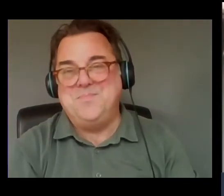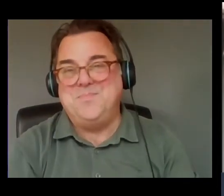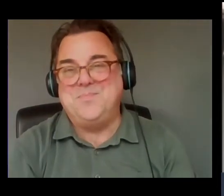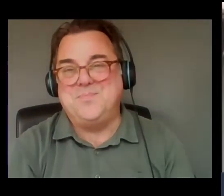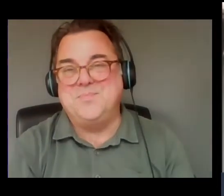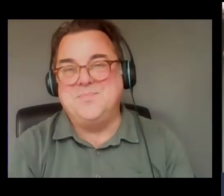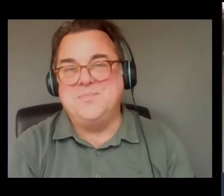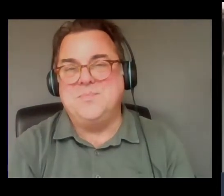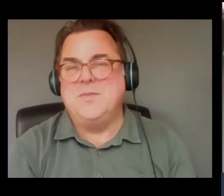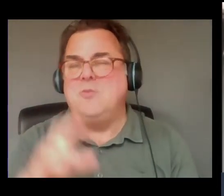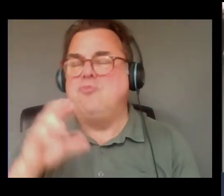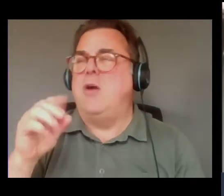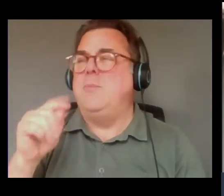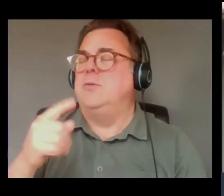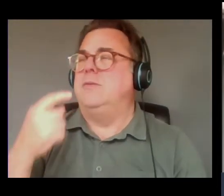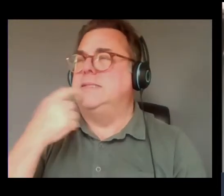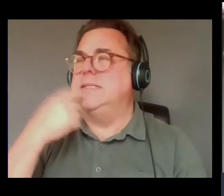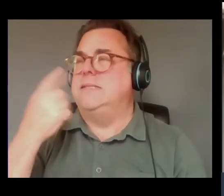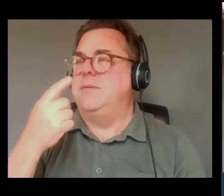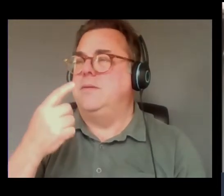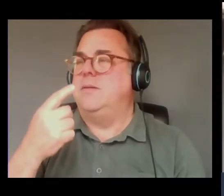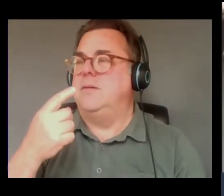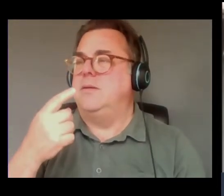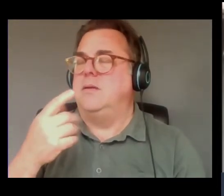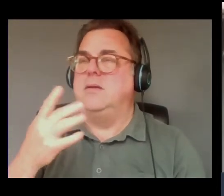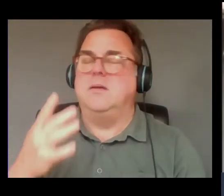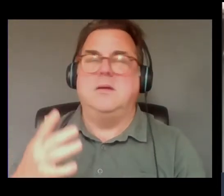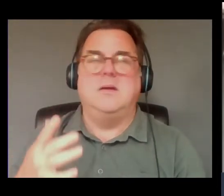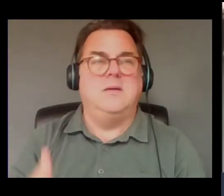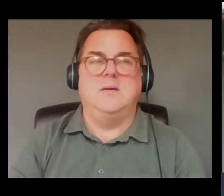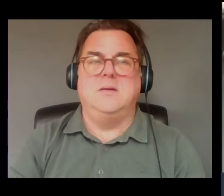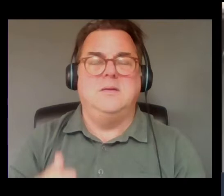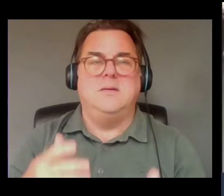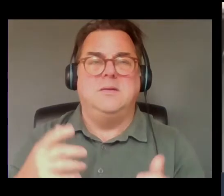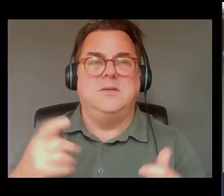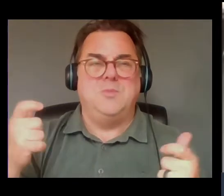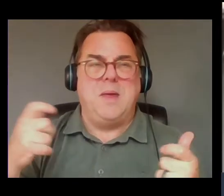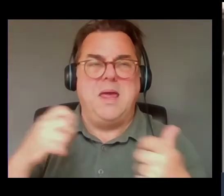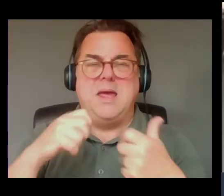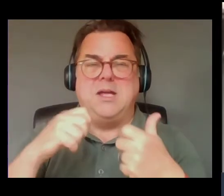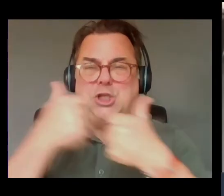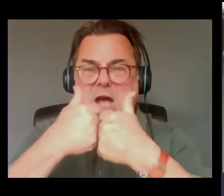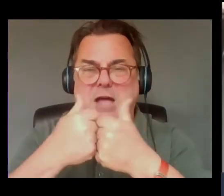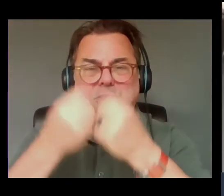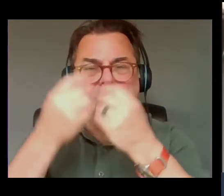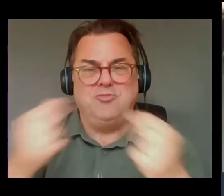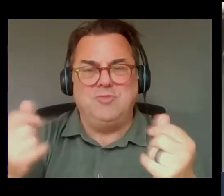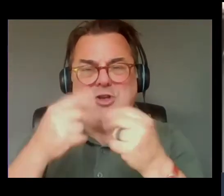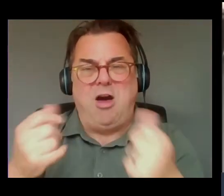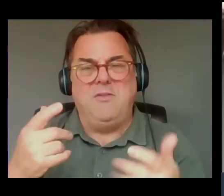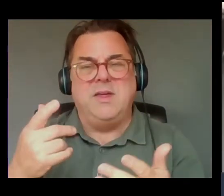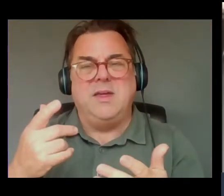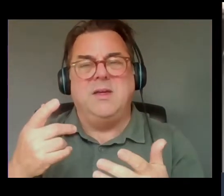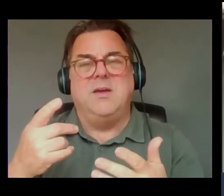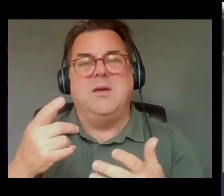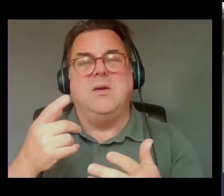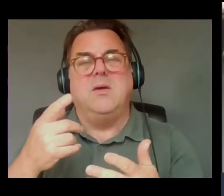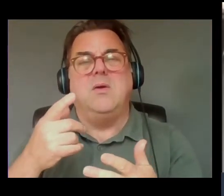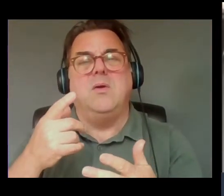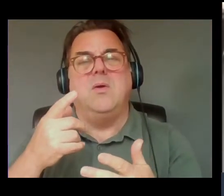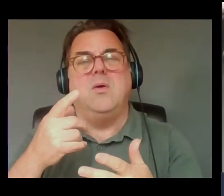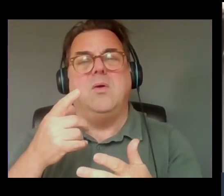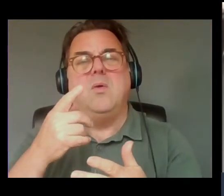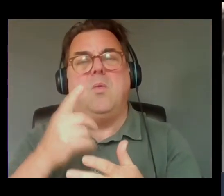Robert, I gotta say, like you're tackling so much already. I'm kind of curious, like, what is your think big